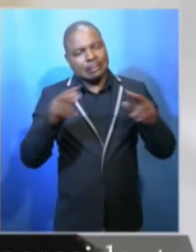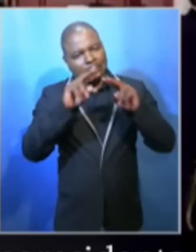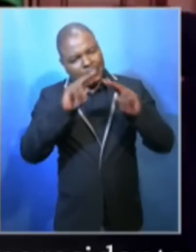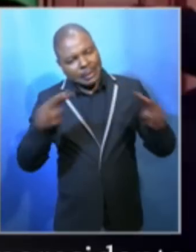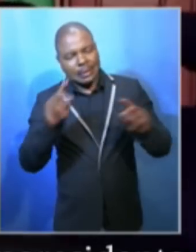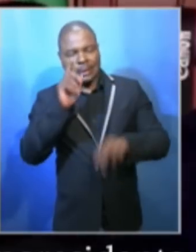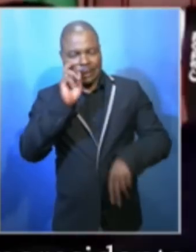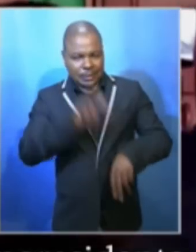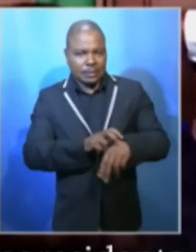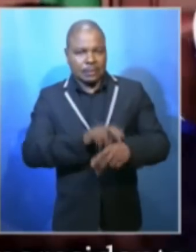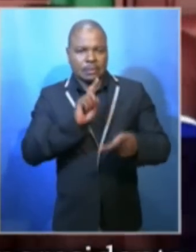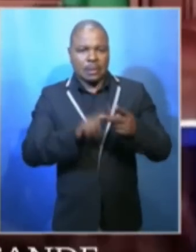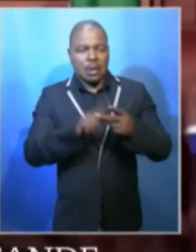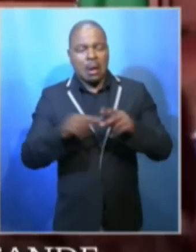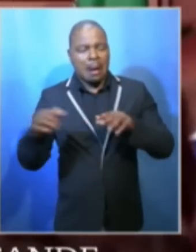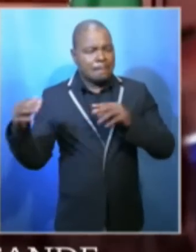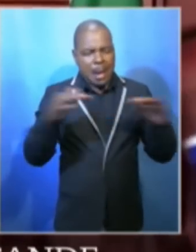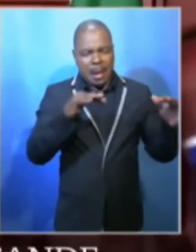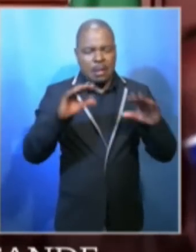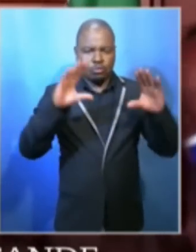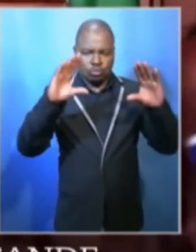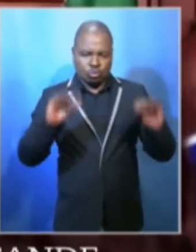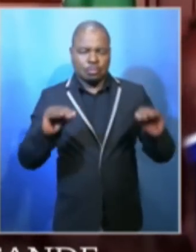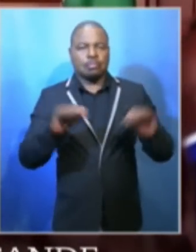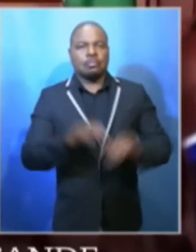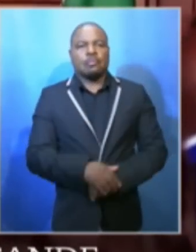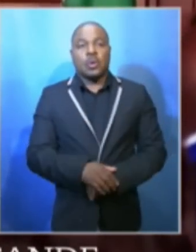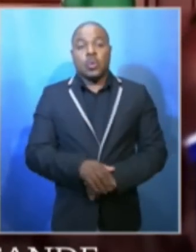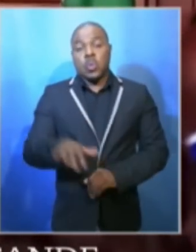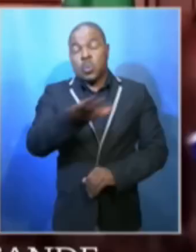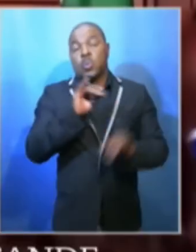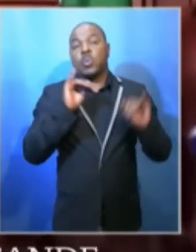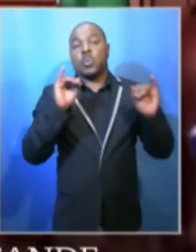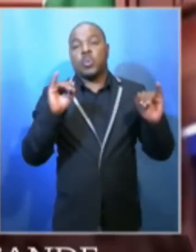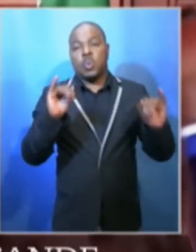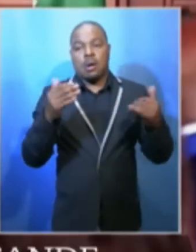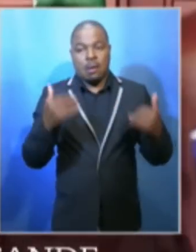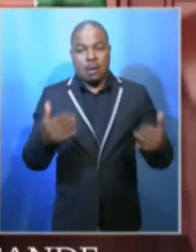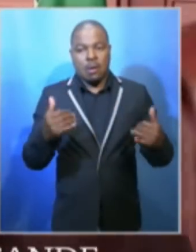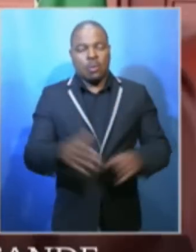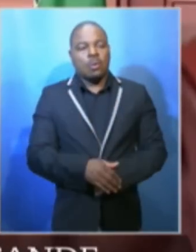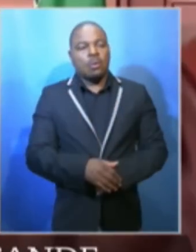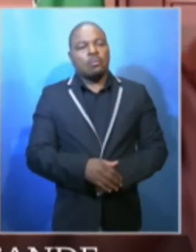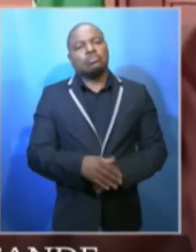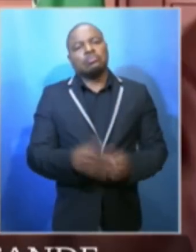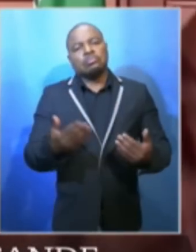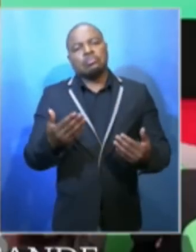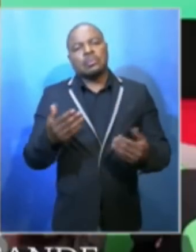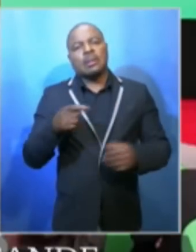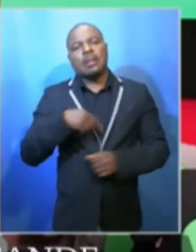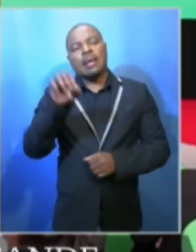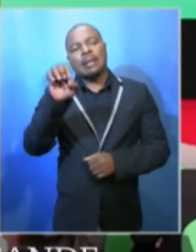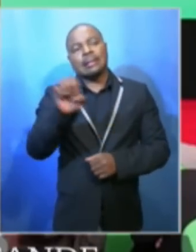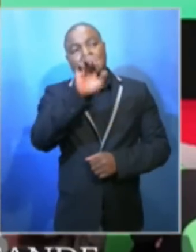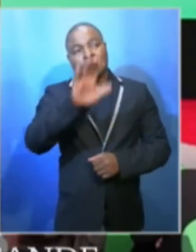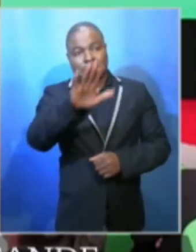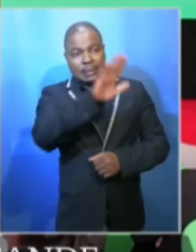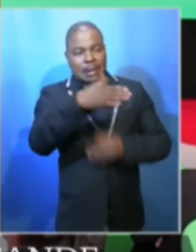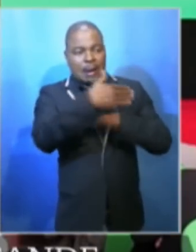to the conflict. Seemo se kotsi thata mo mokgatlho o tsenyeletsang dipuso tsa dinaga tse di kwa botlhaba kana East African